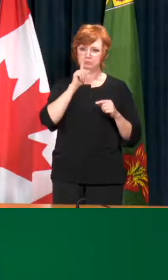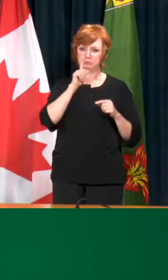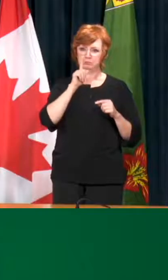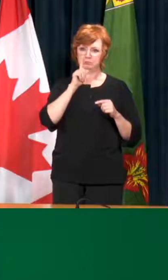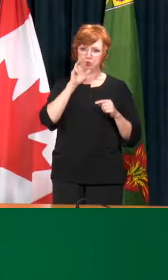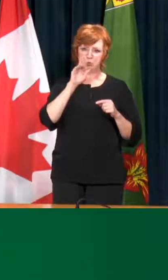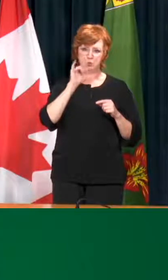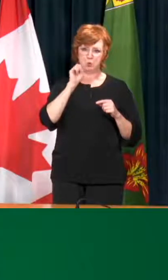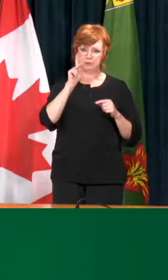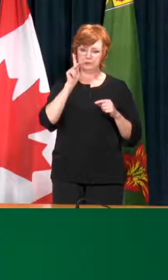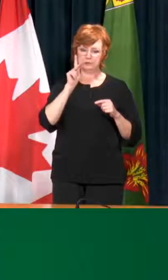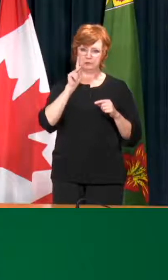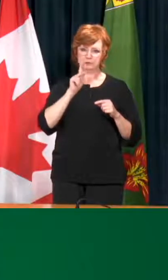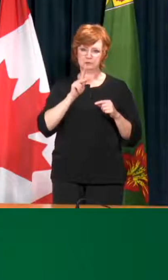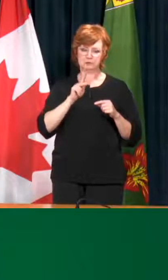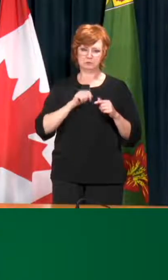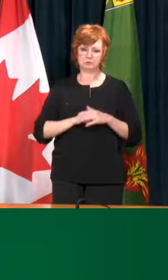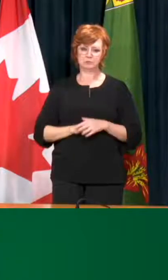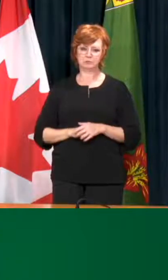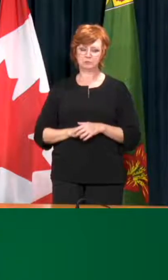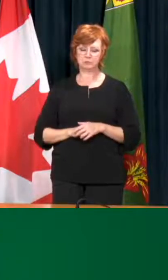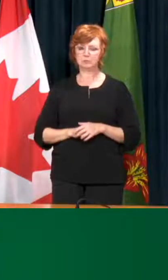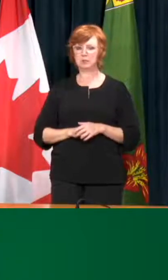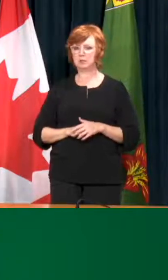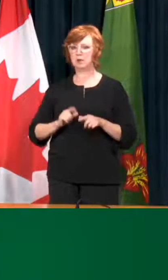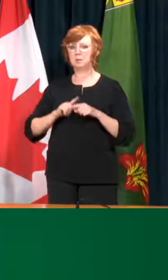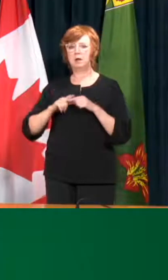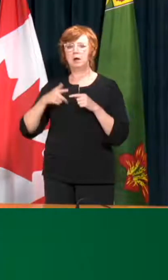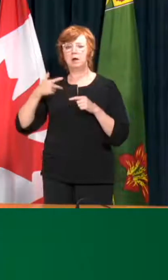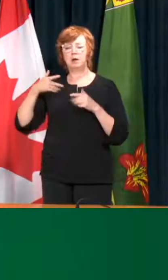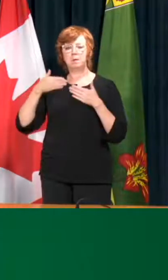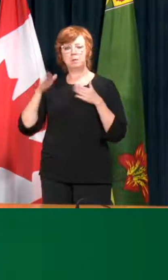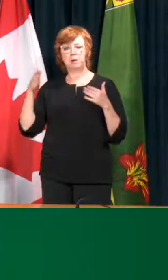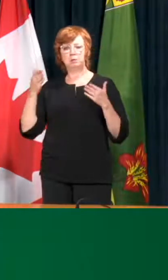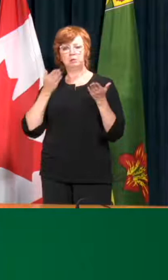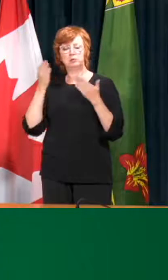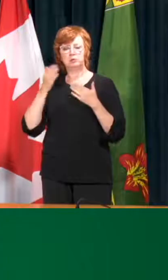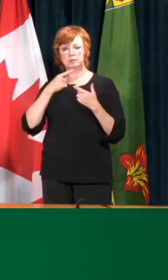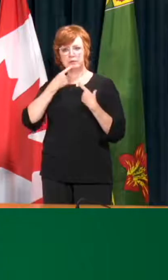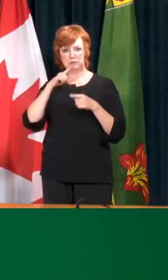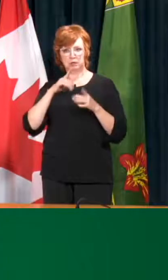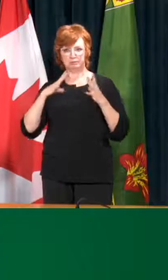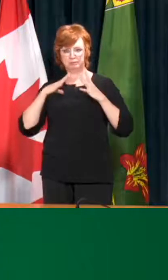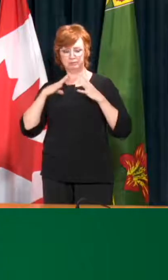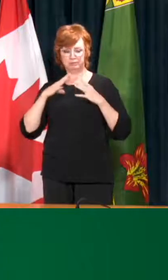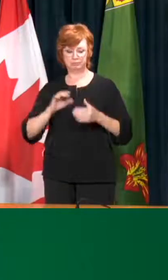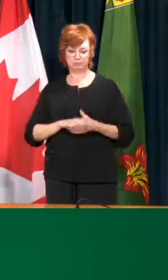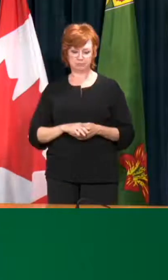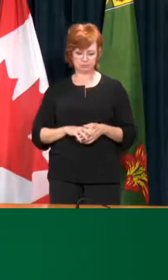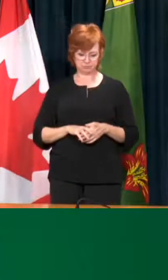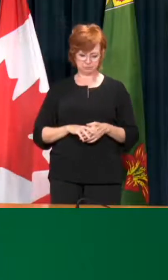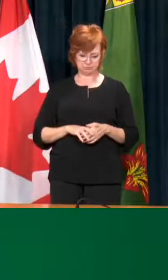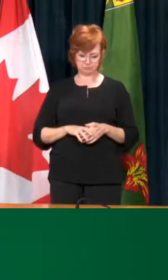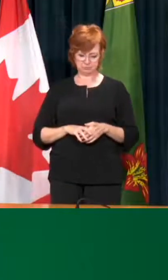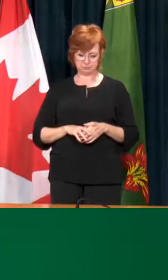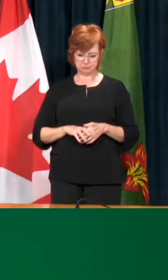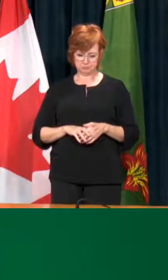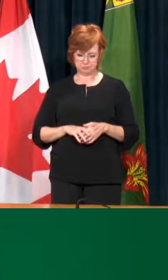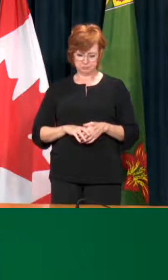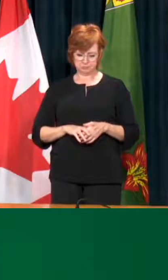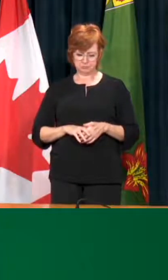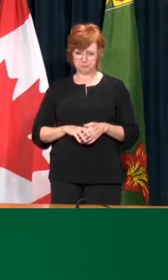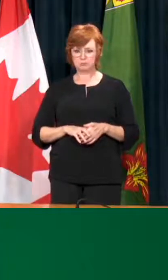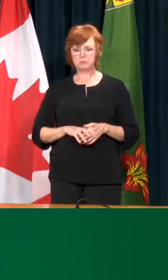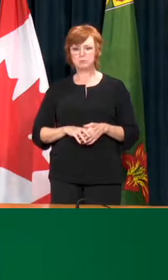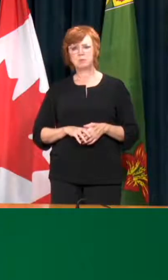environments, so the risk generally is low, but there is a public service announcement given, just for awareness. And we've seen even with air